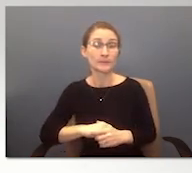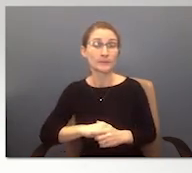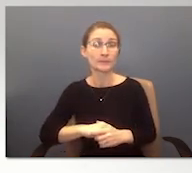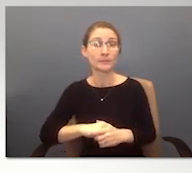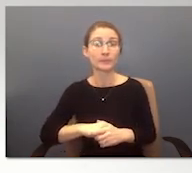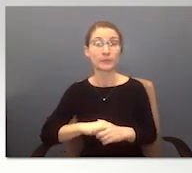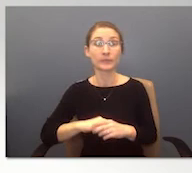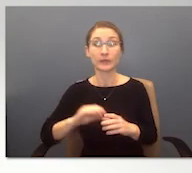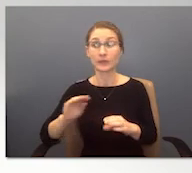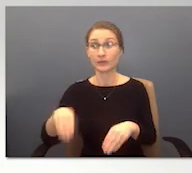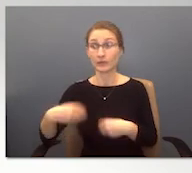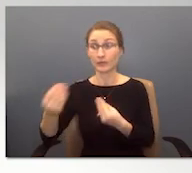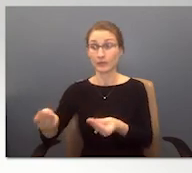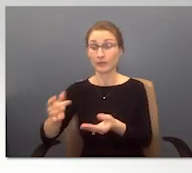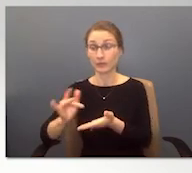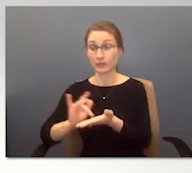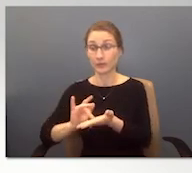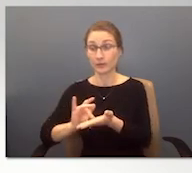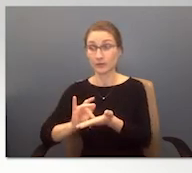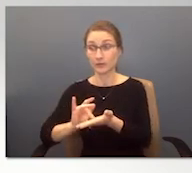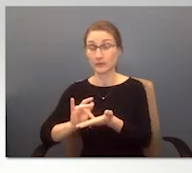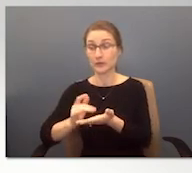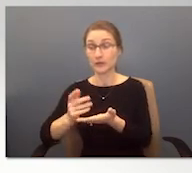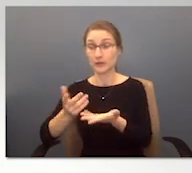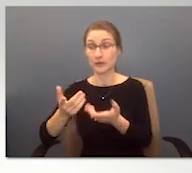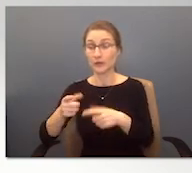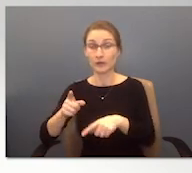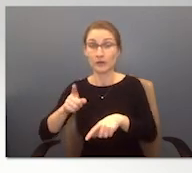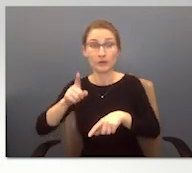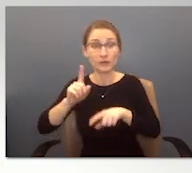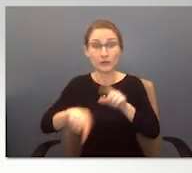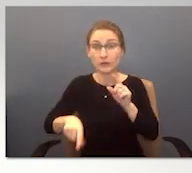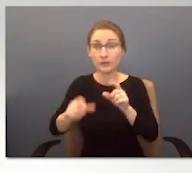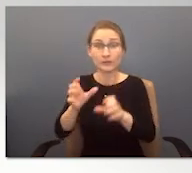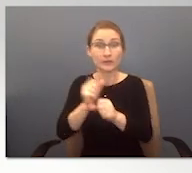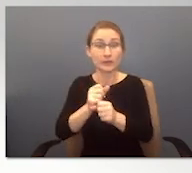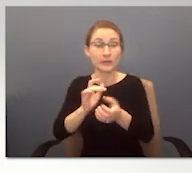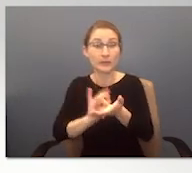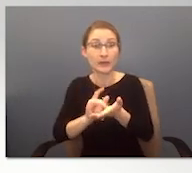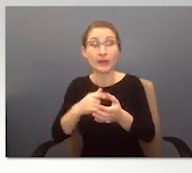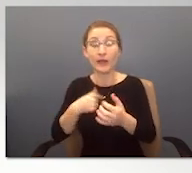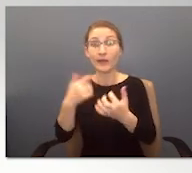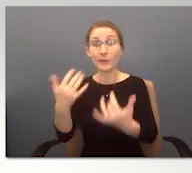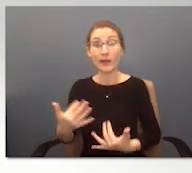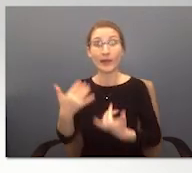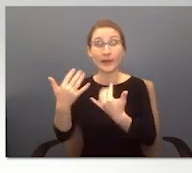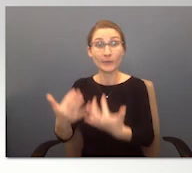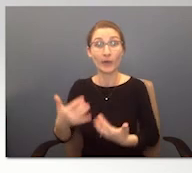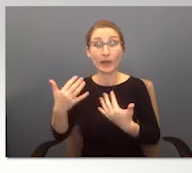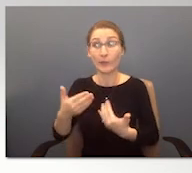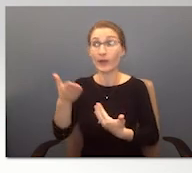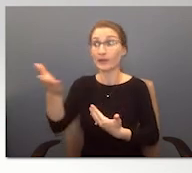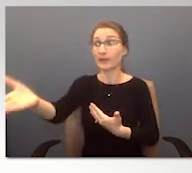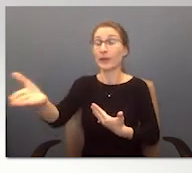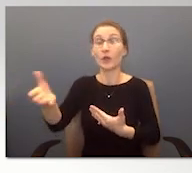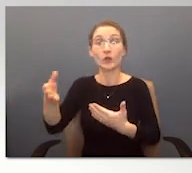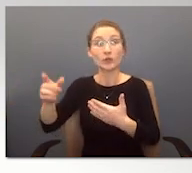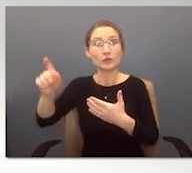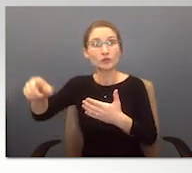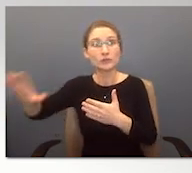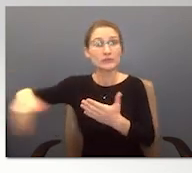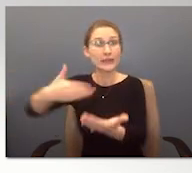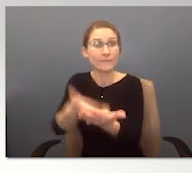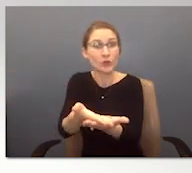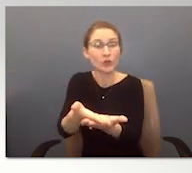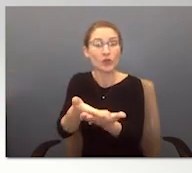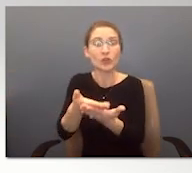they never sent them. And the next morning I call and go, where's the meds? I waited after work at my job for you to deliver them.